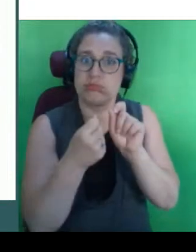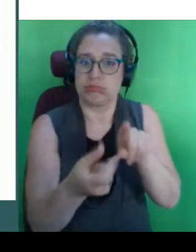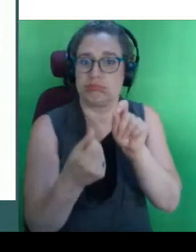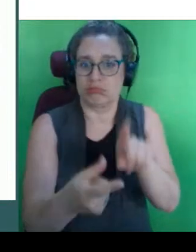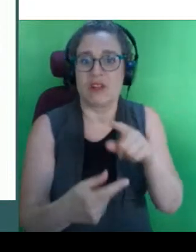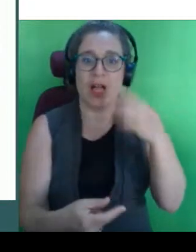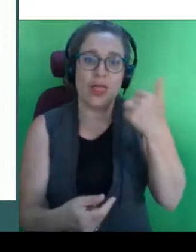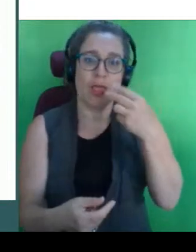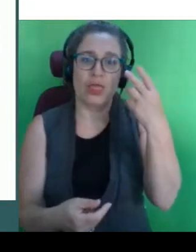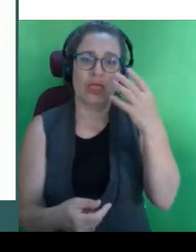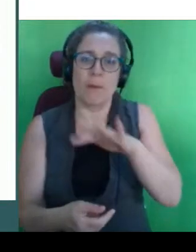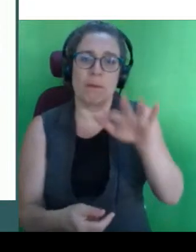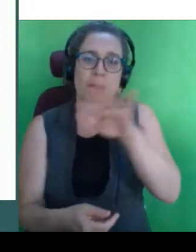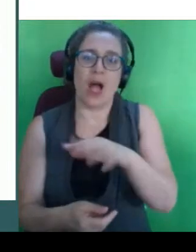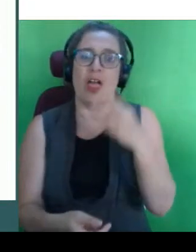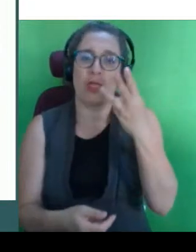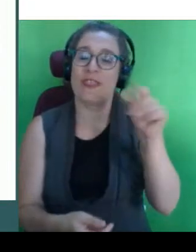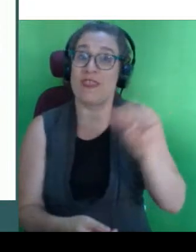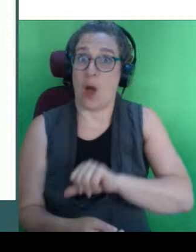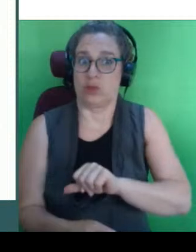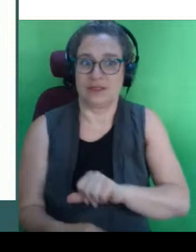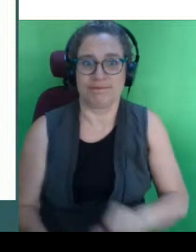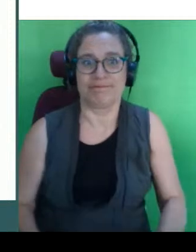to our helpline.